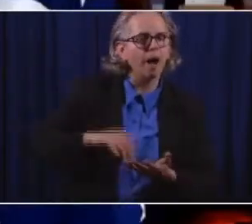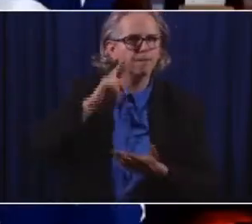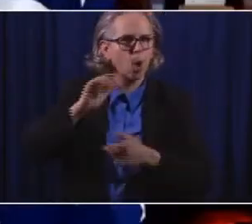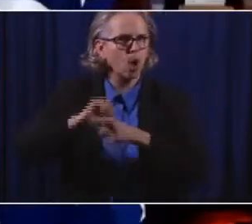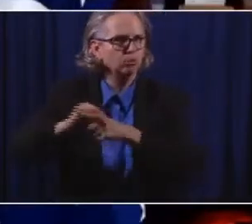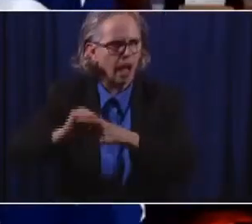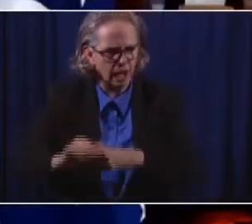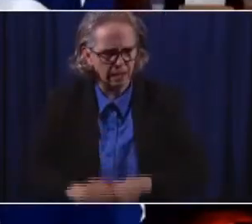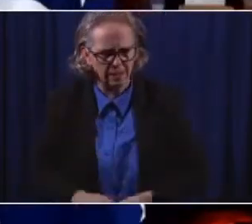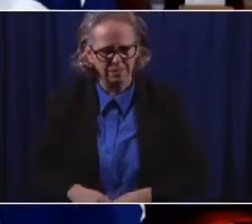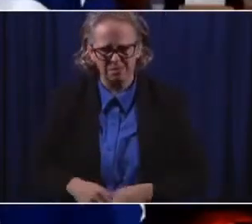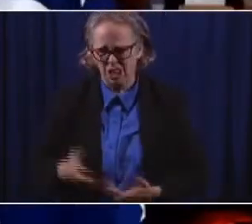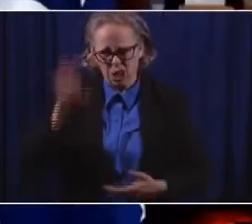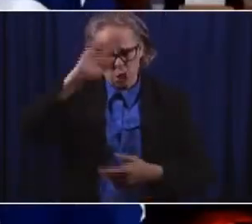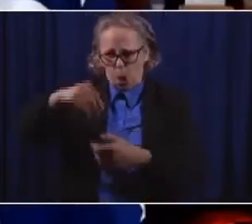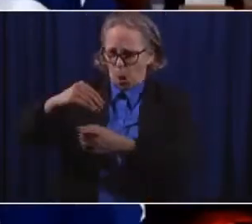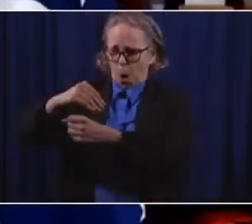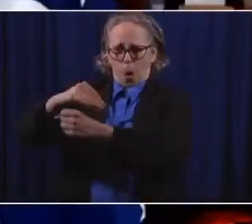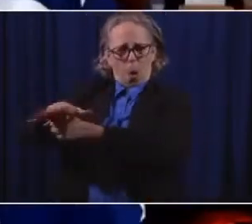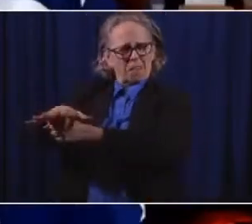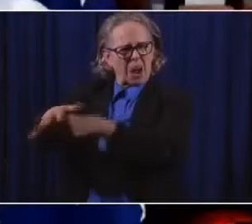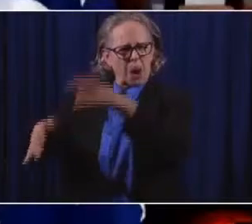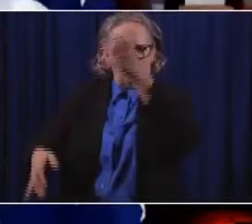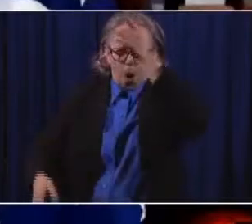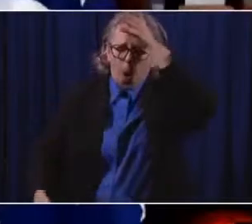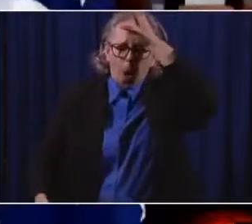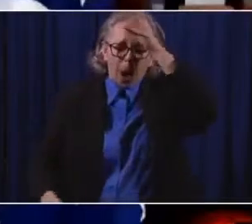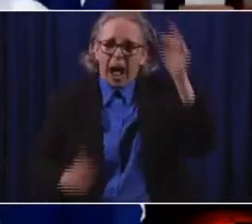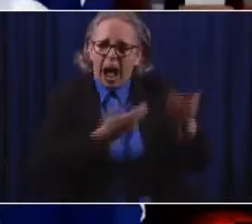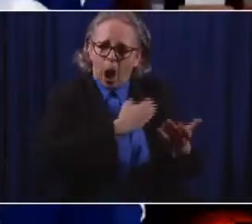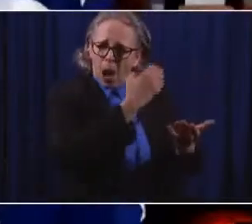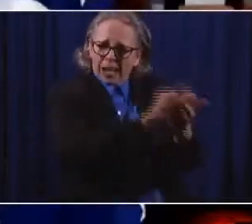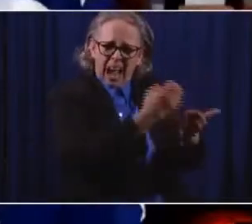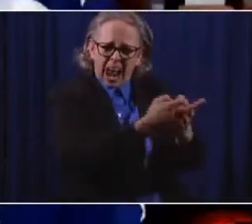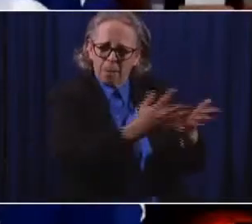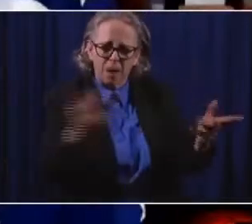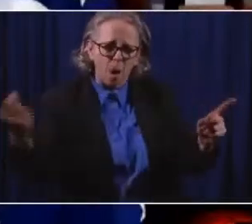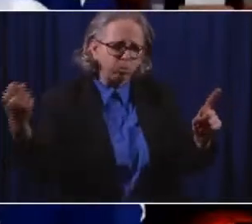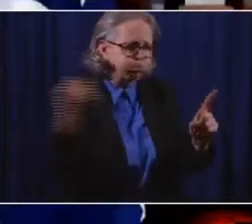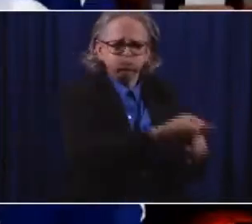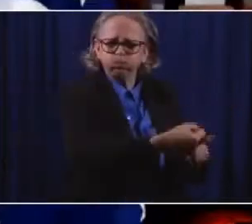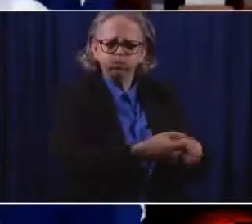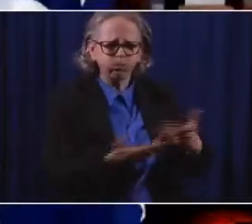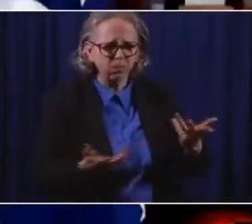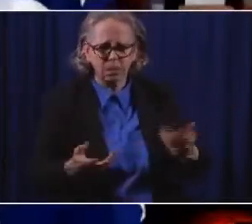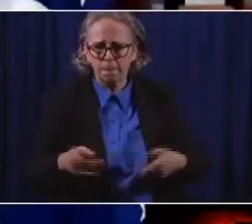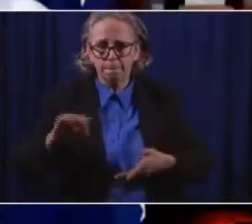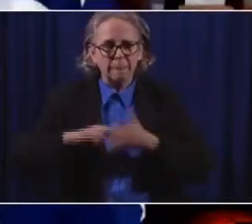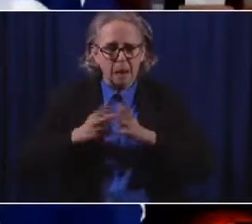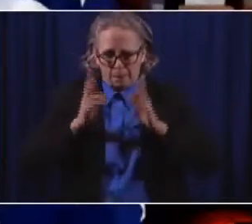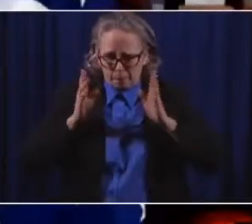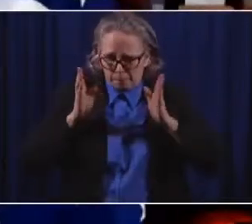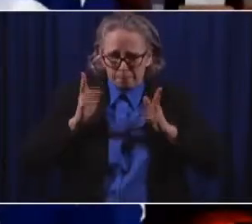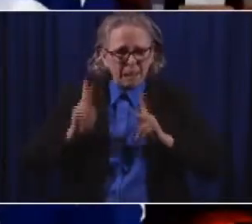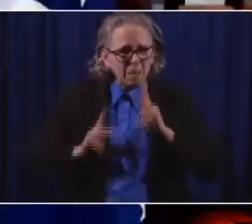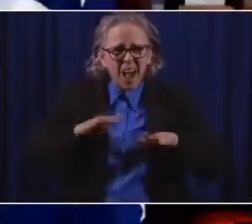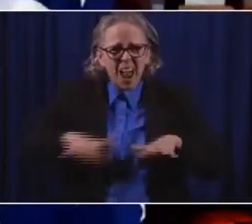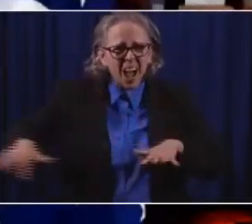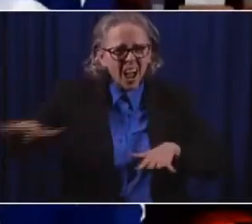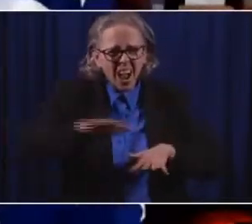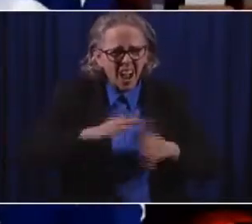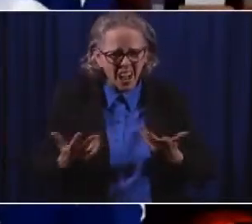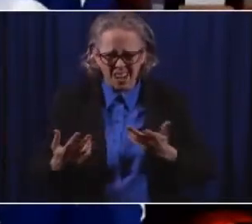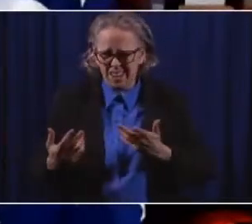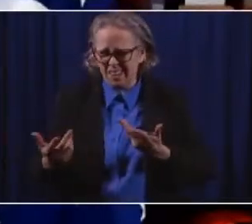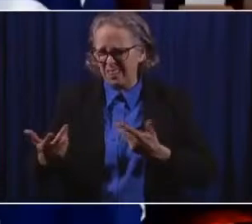impact, is at the individual level, about everybody being empowered to better prepare for their futures and to help your company